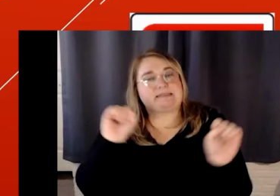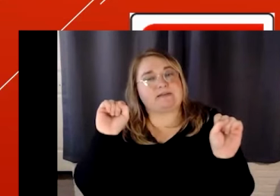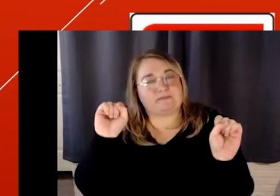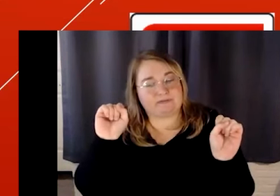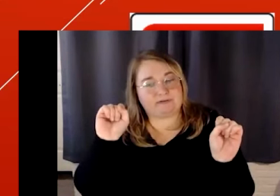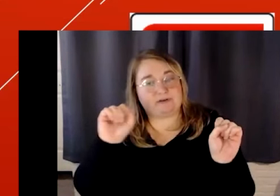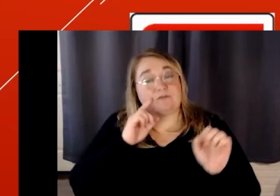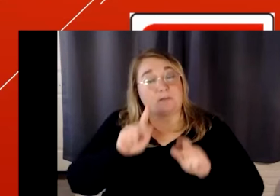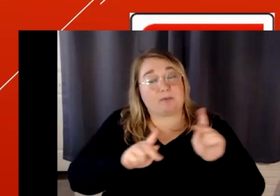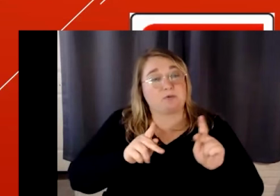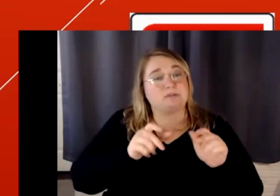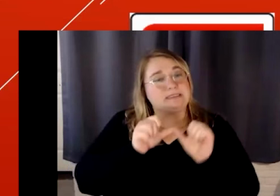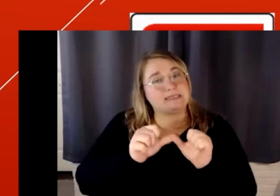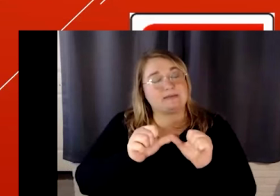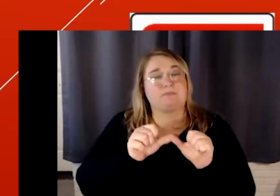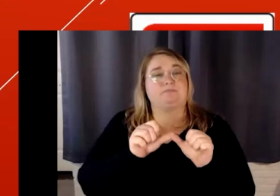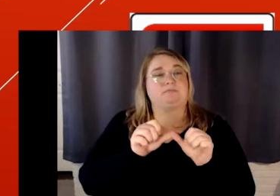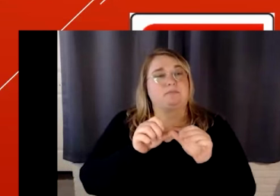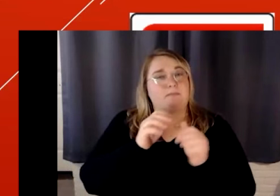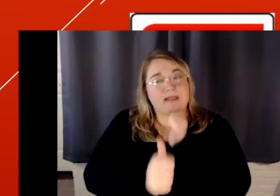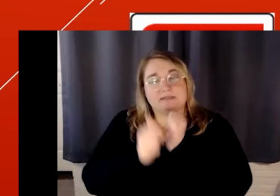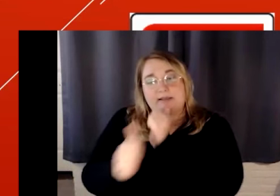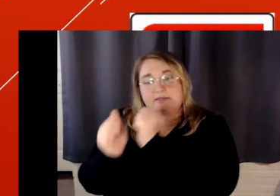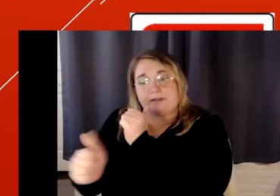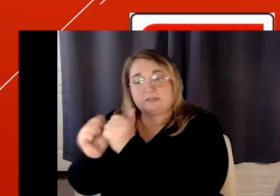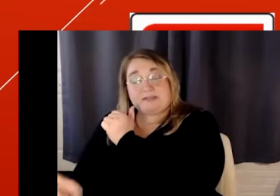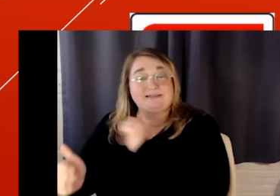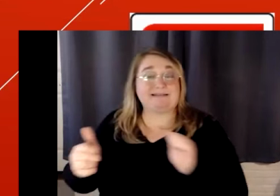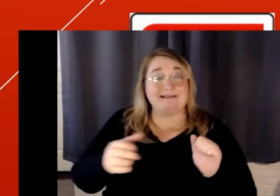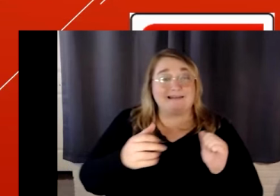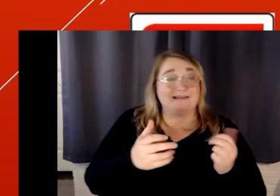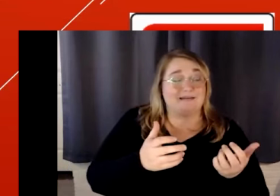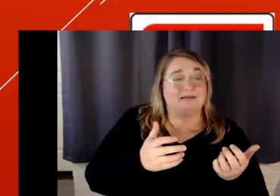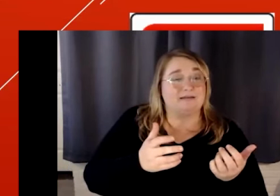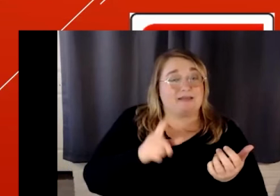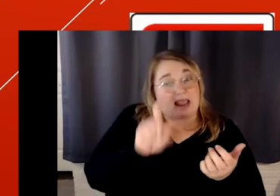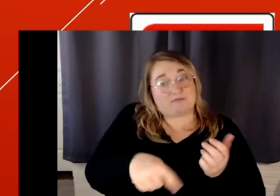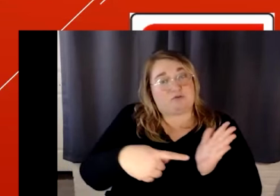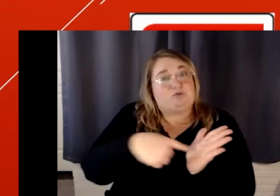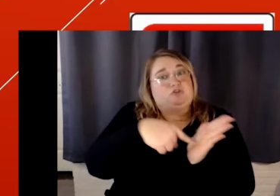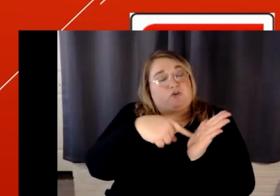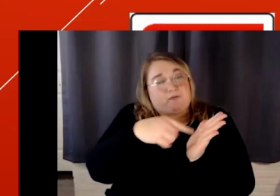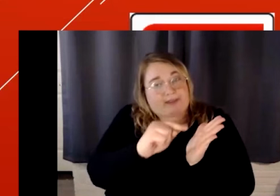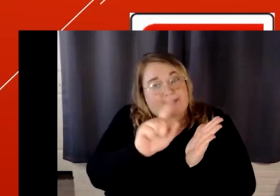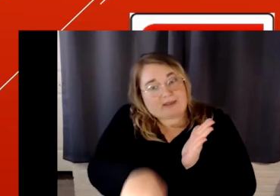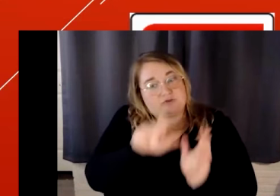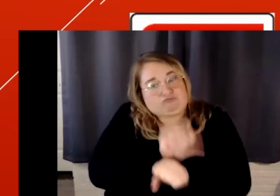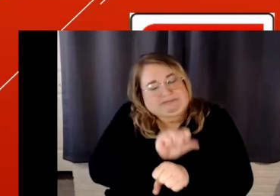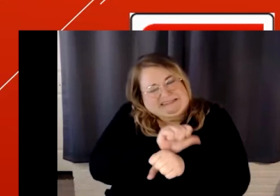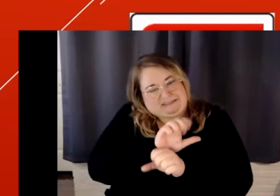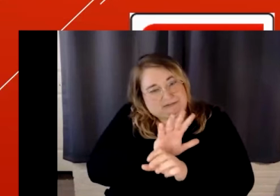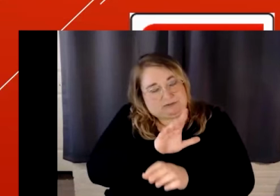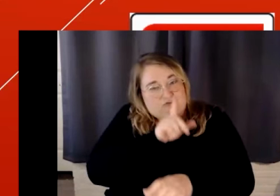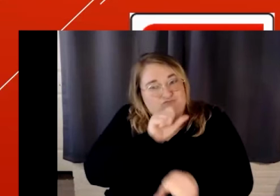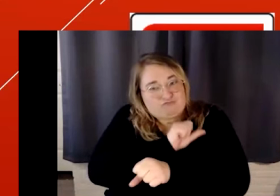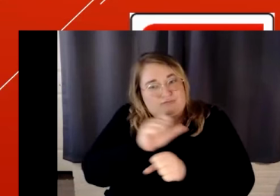really don't deserve to go through. After all, when we set a learning outcome at a program level, we're saying